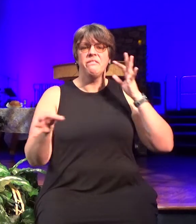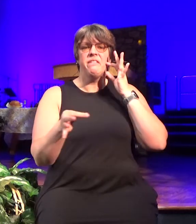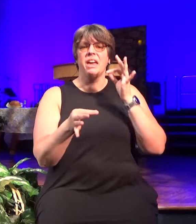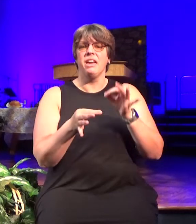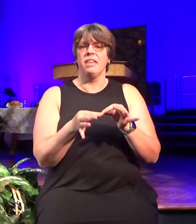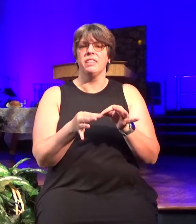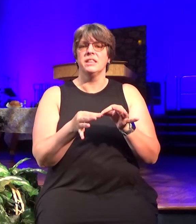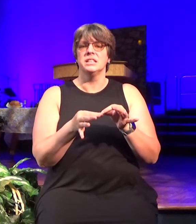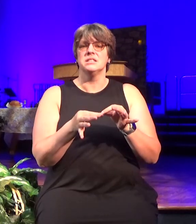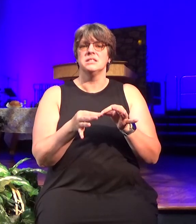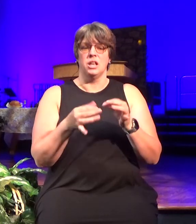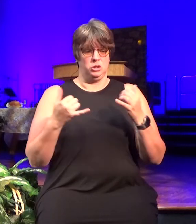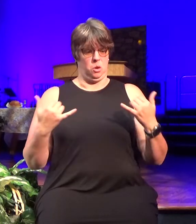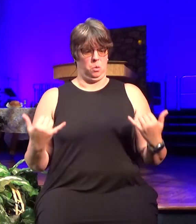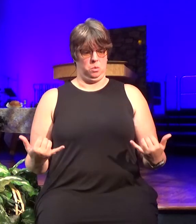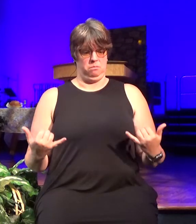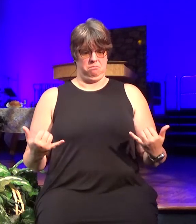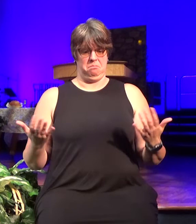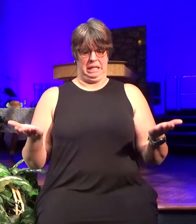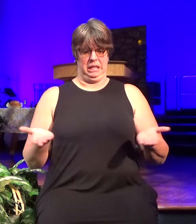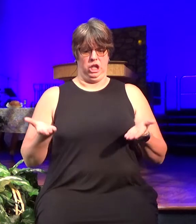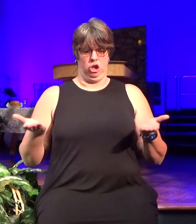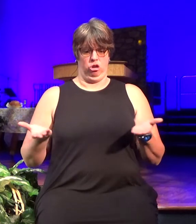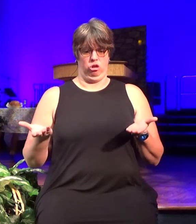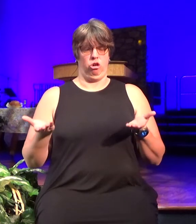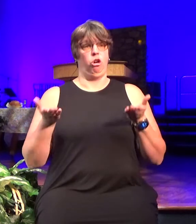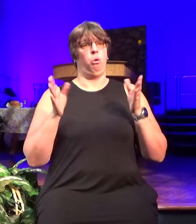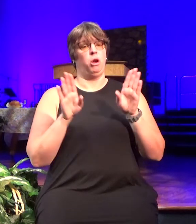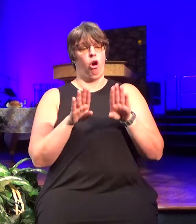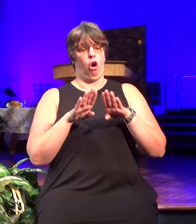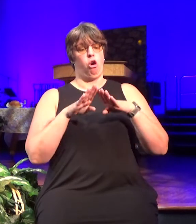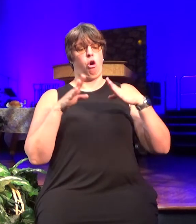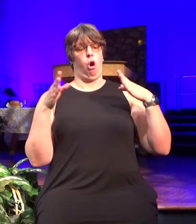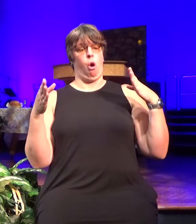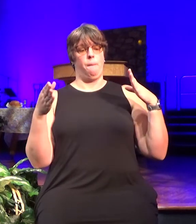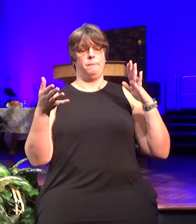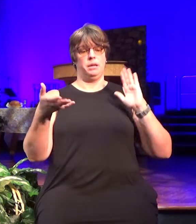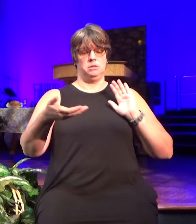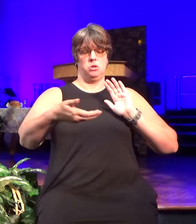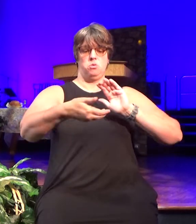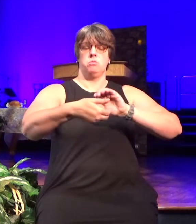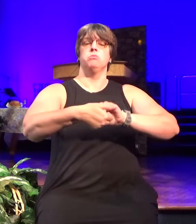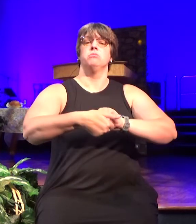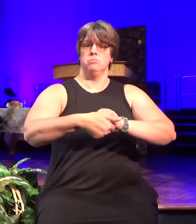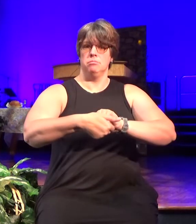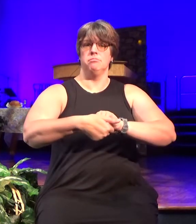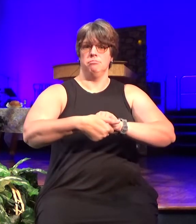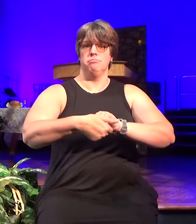here to unite in the absolute.